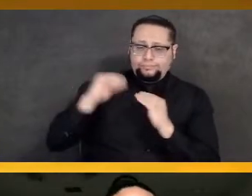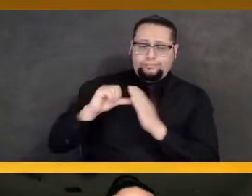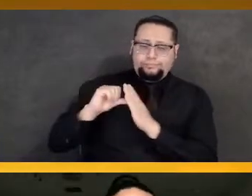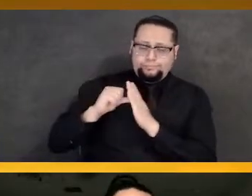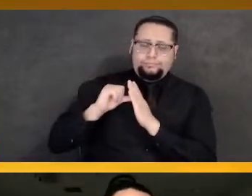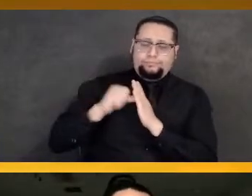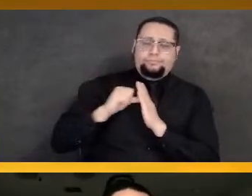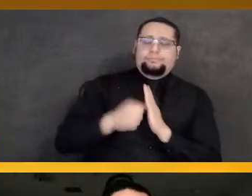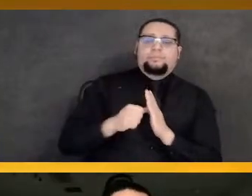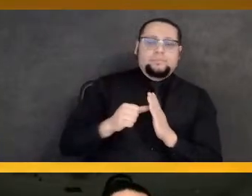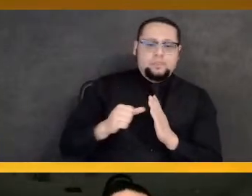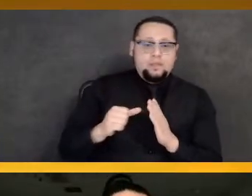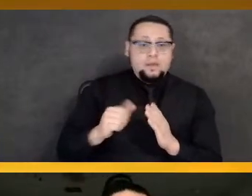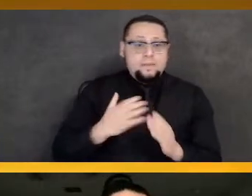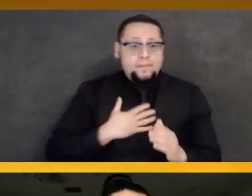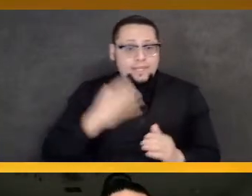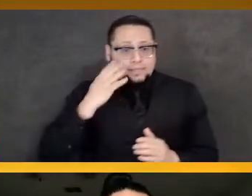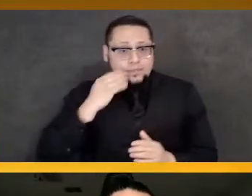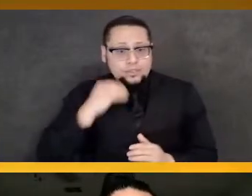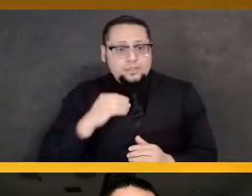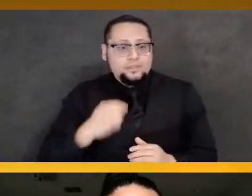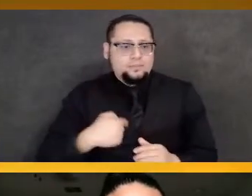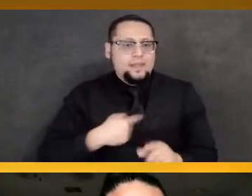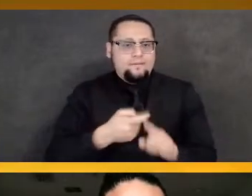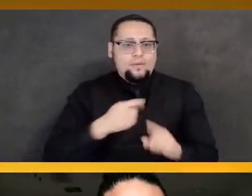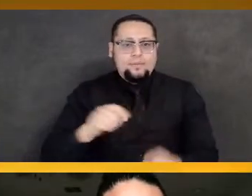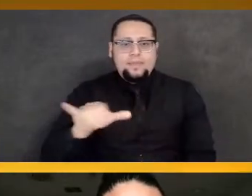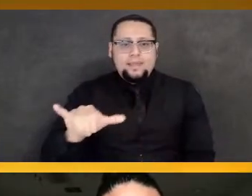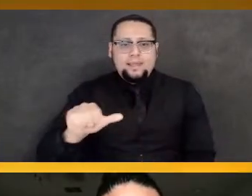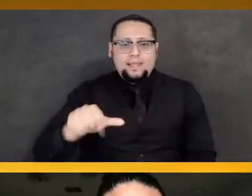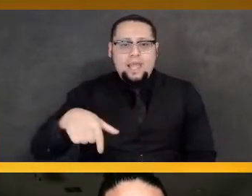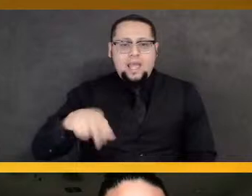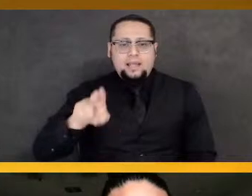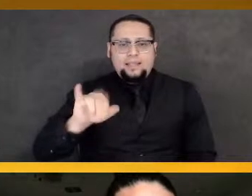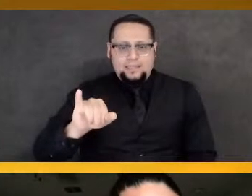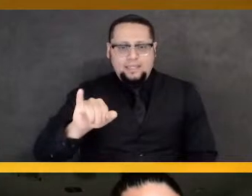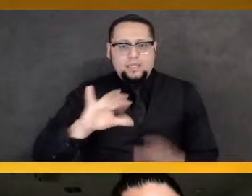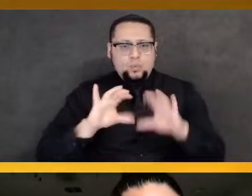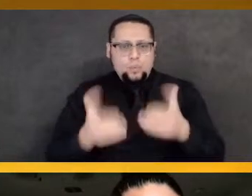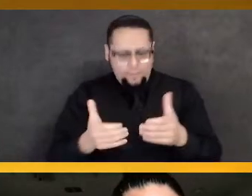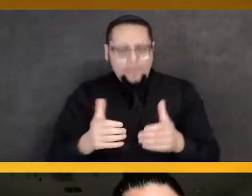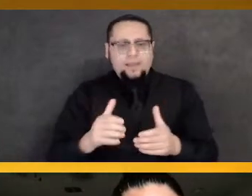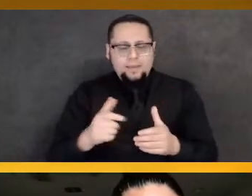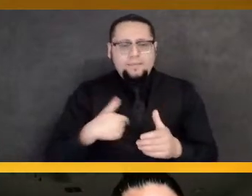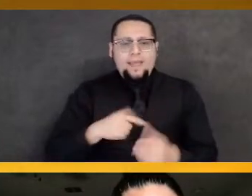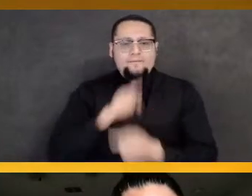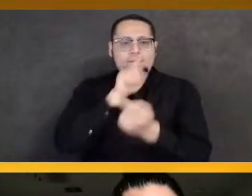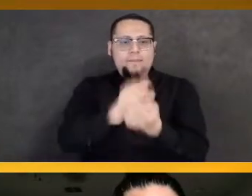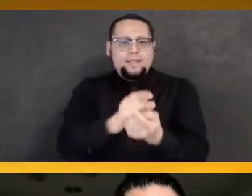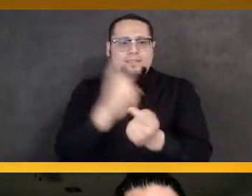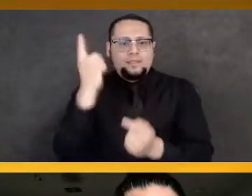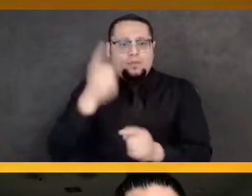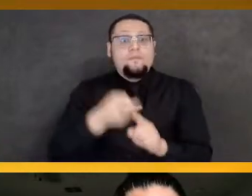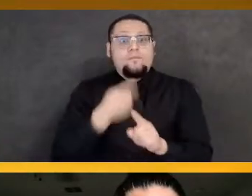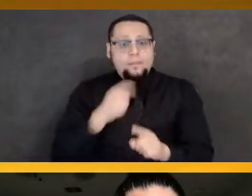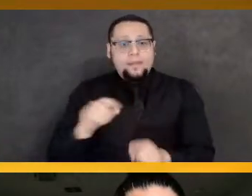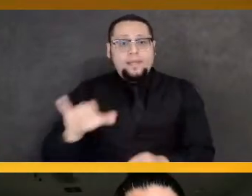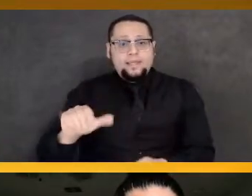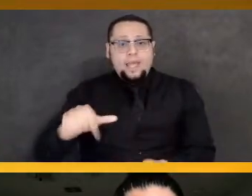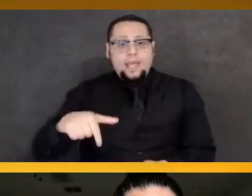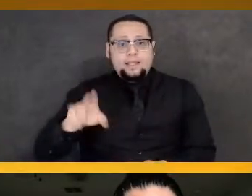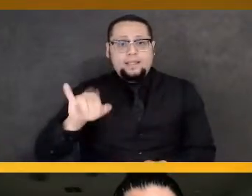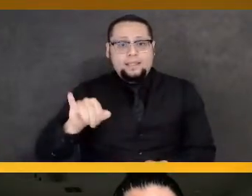my experience as a Yaqui person within our diaspora, when I met someone who was on the Pascua Yaqui tribe reservation